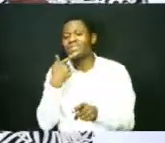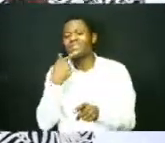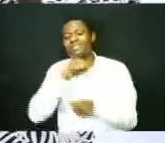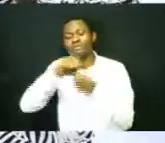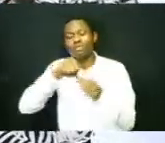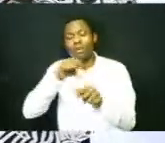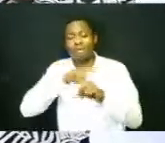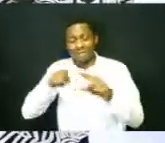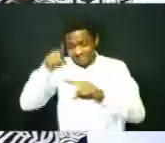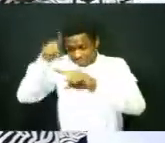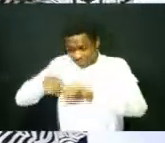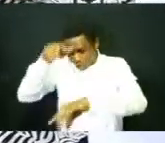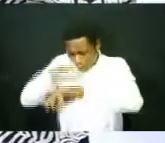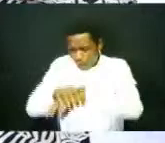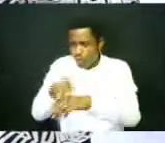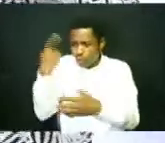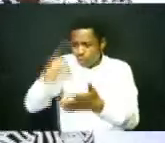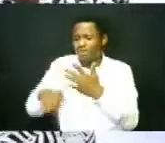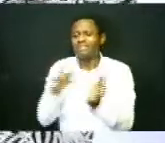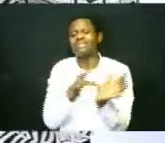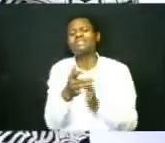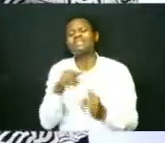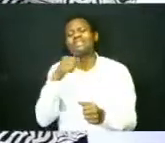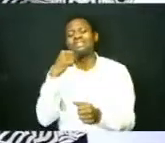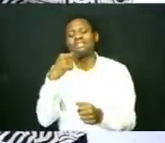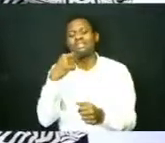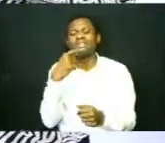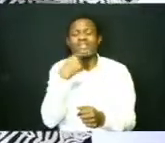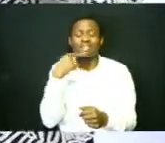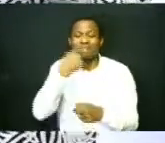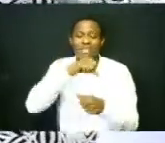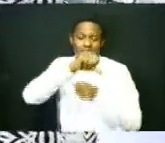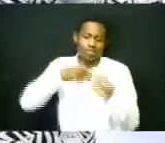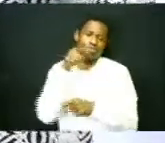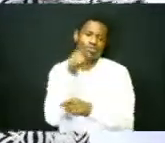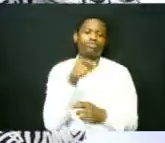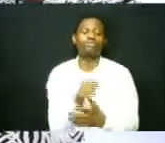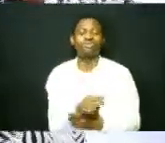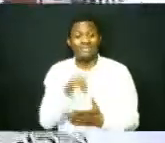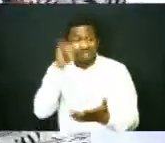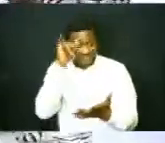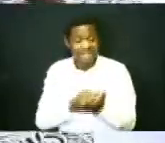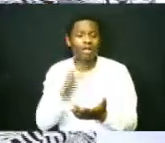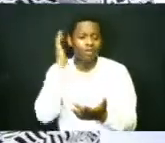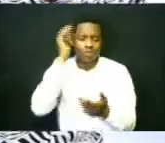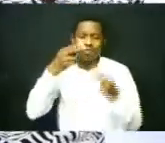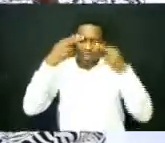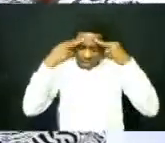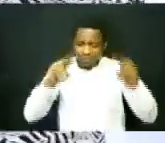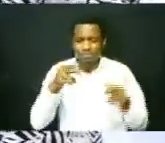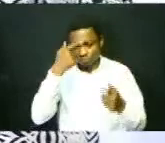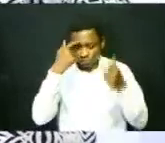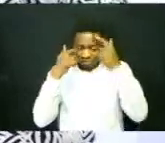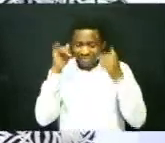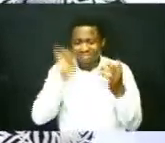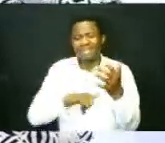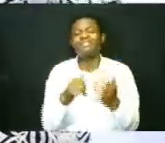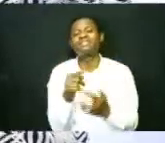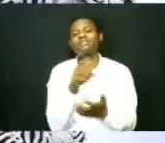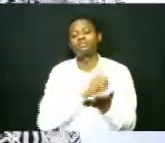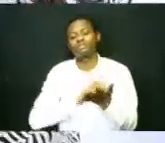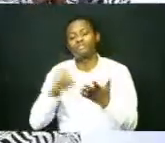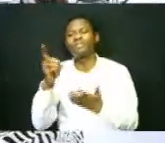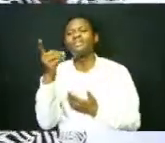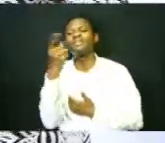Jesus says is what will come to pass. And that is divine favor. It sounds like the Christ of my engine. Ye wura afefu furo yi mu yi. But mo di answer